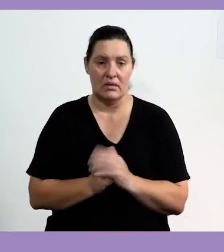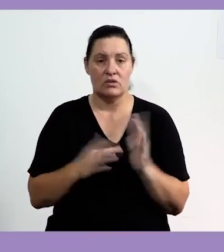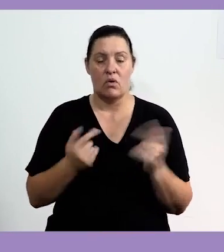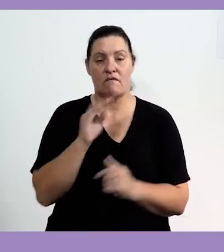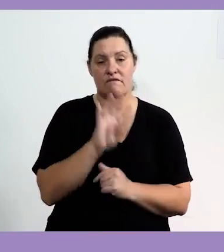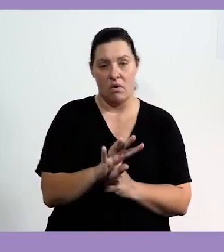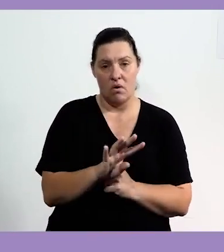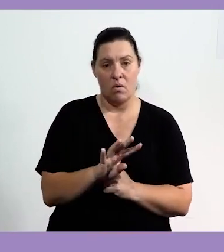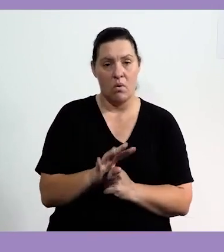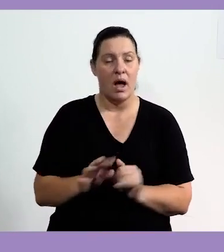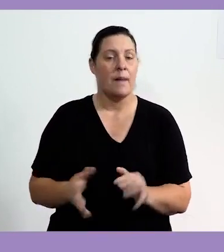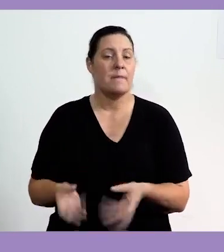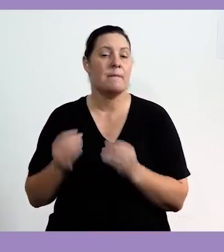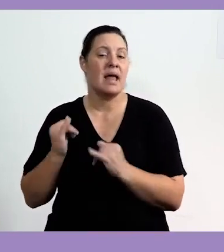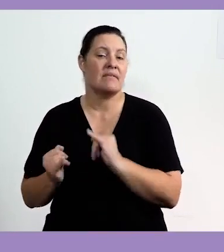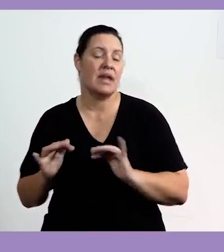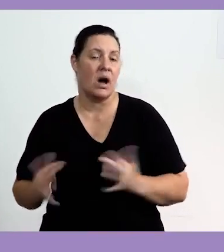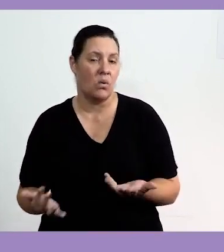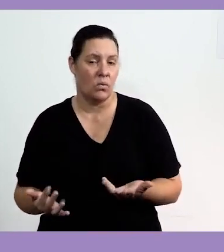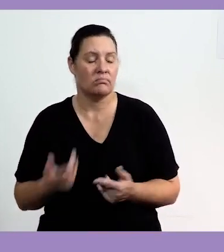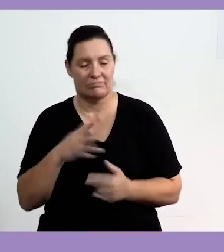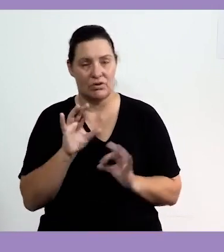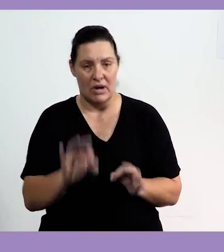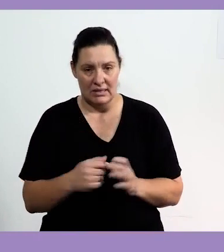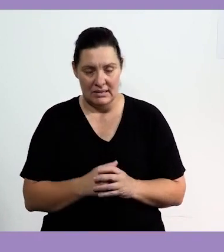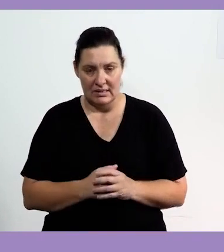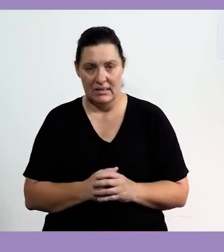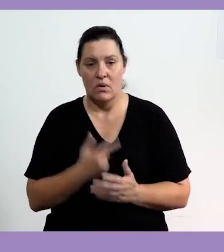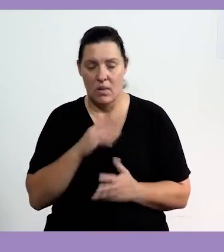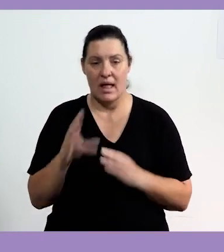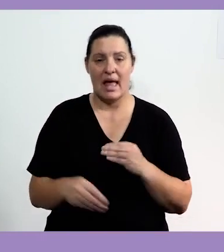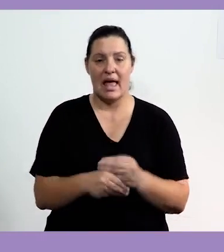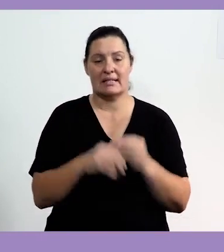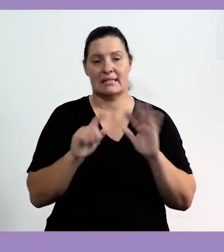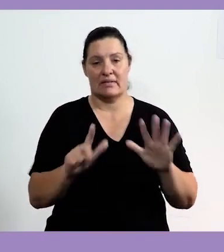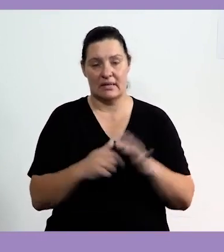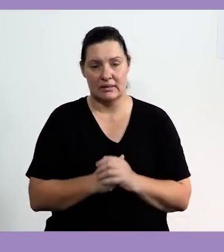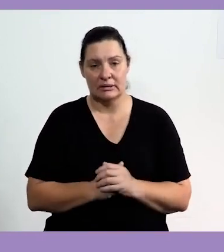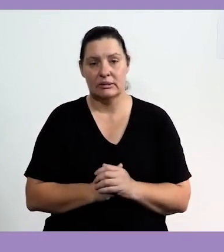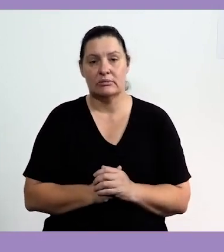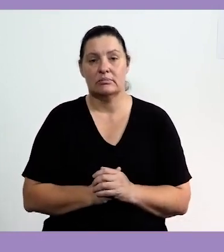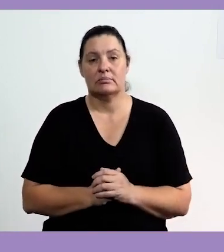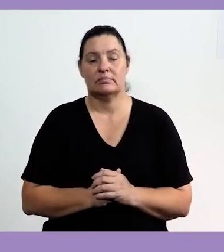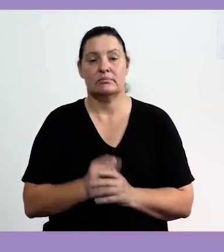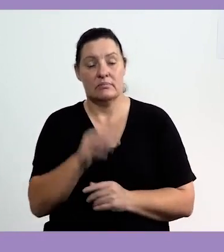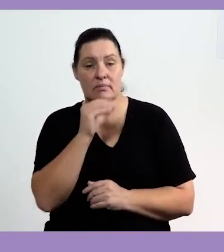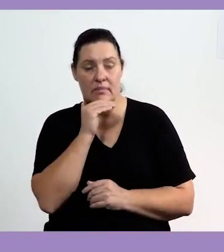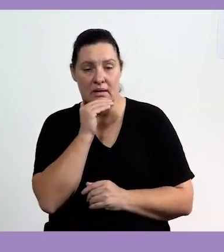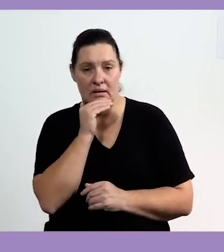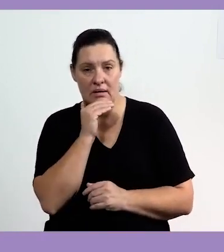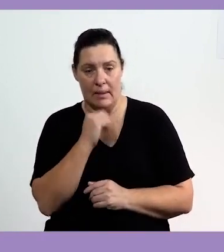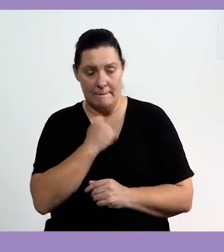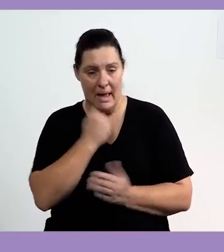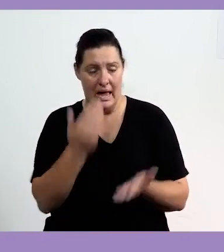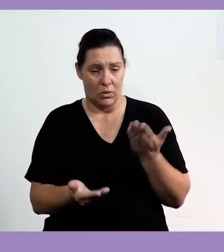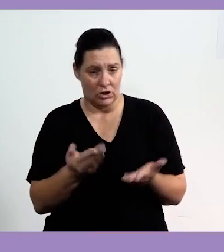11. So from 4, how do I get to 11? You are correct. We are going to add 7. This means